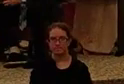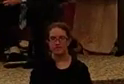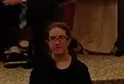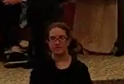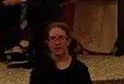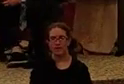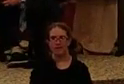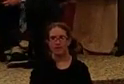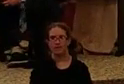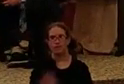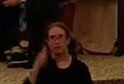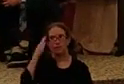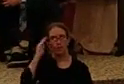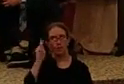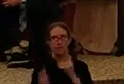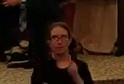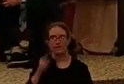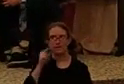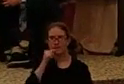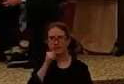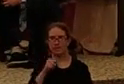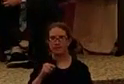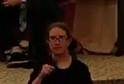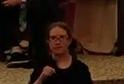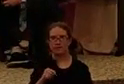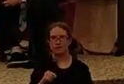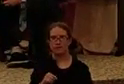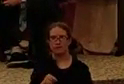You better ignore the people that tell you to ignore the preacher.